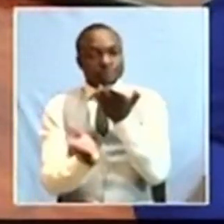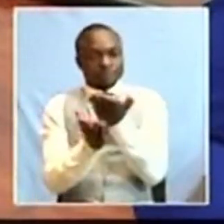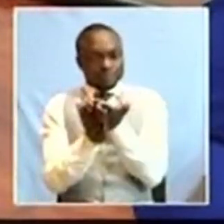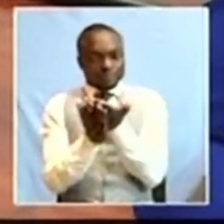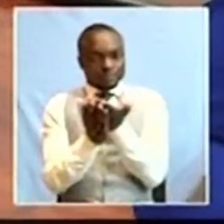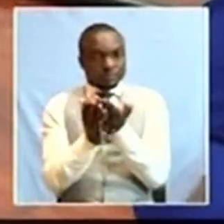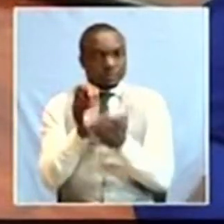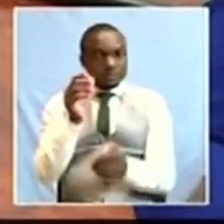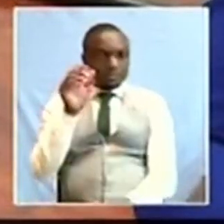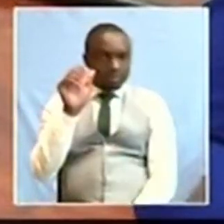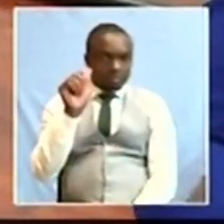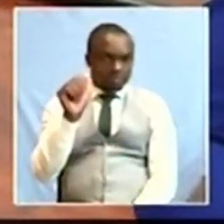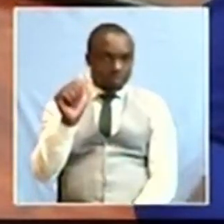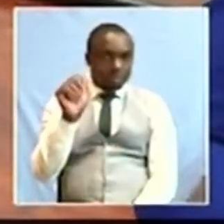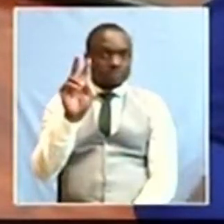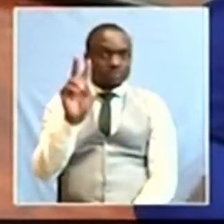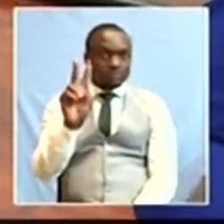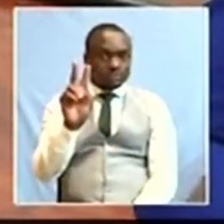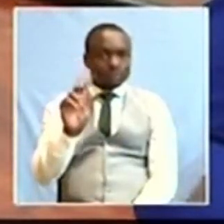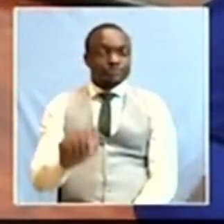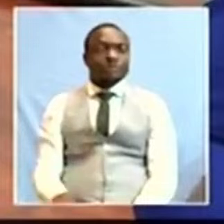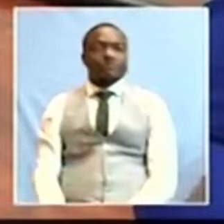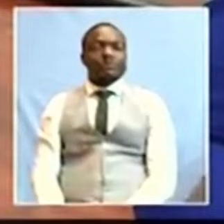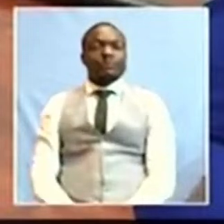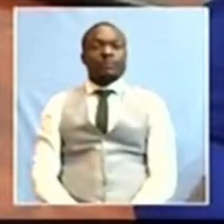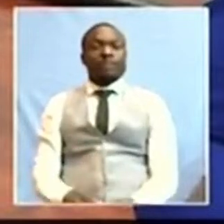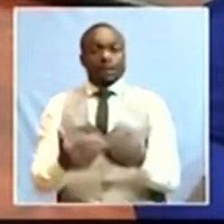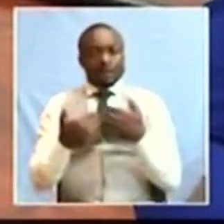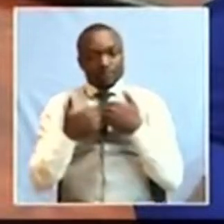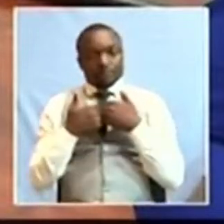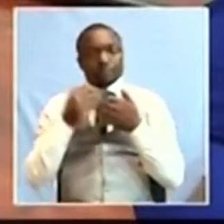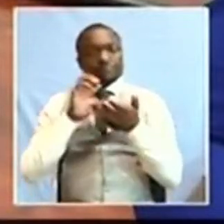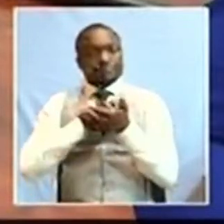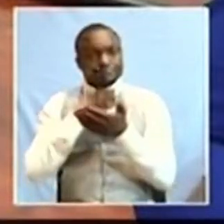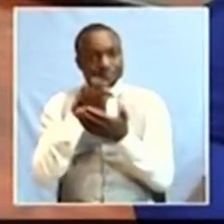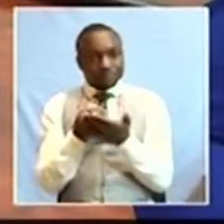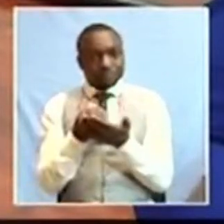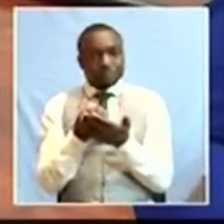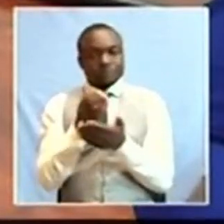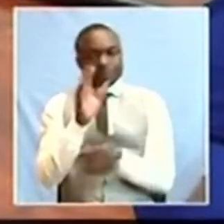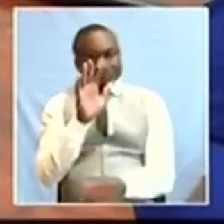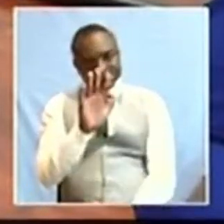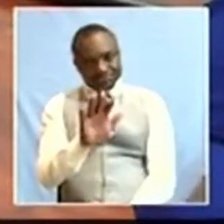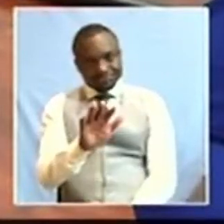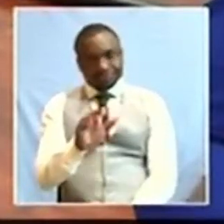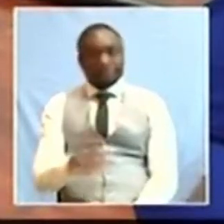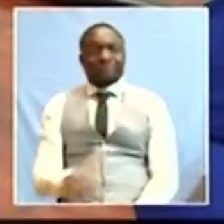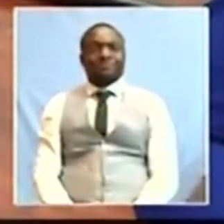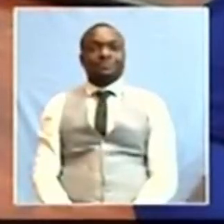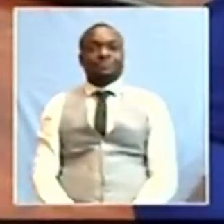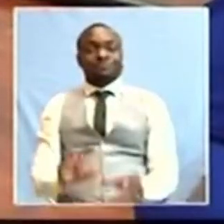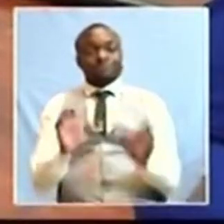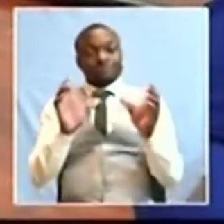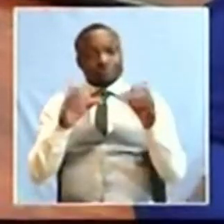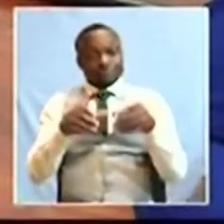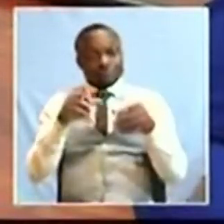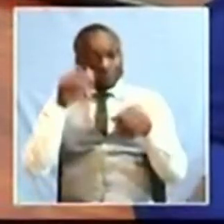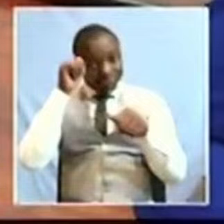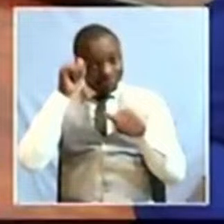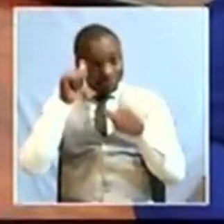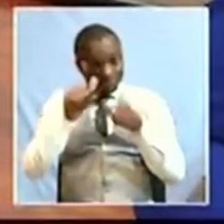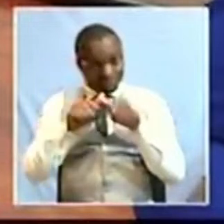Appendix A2 has the evidence, Chair, where council